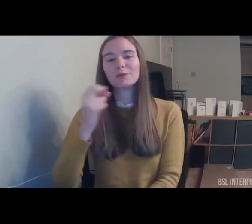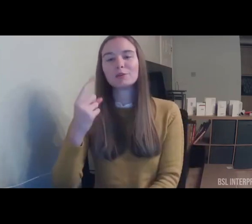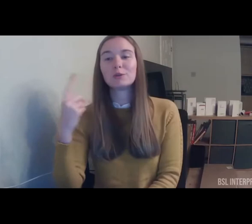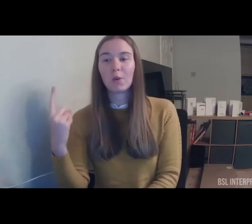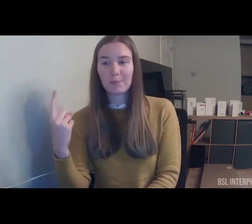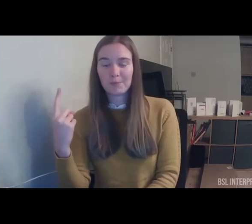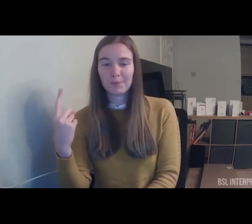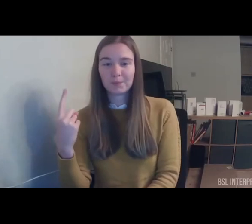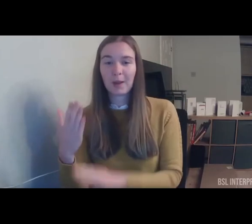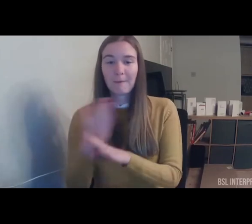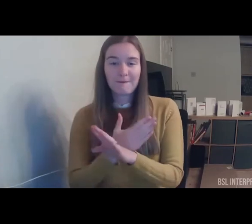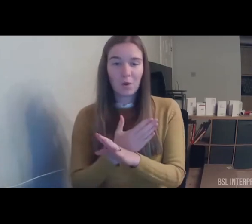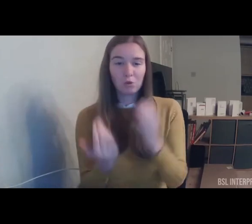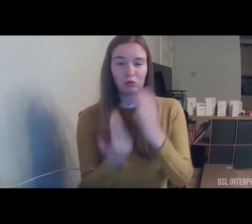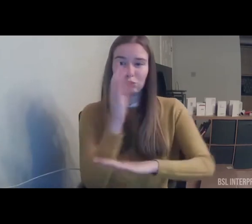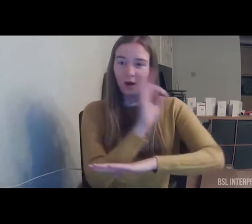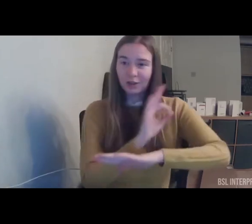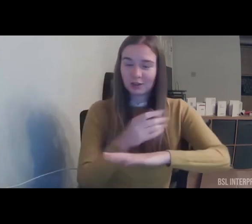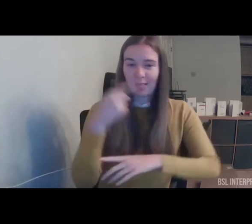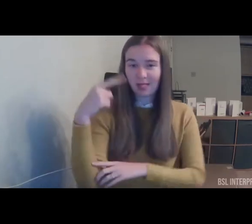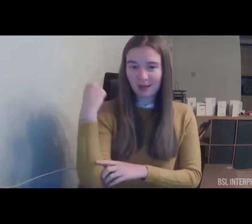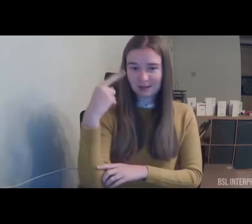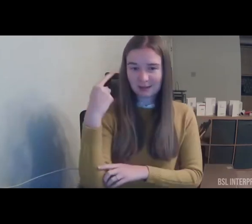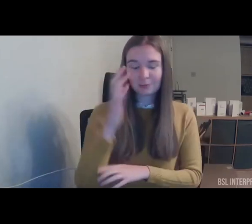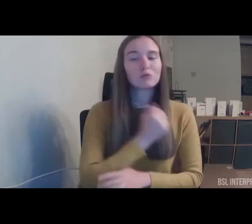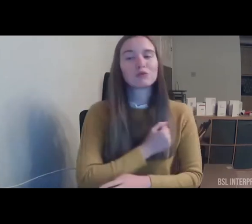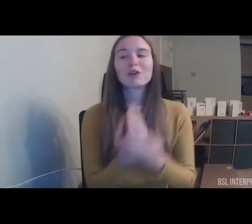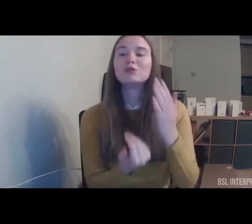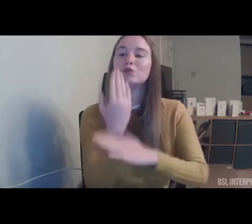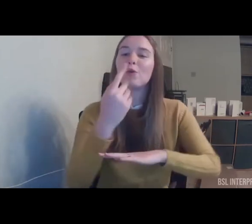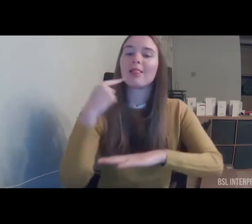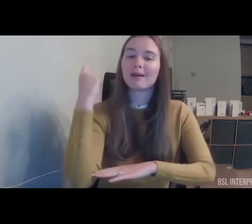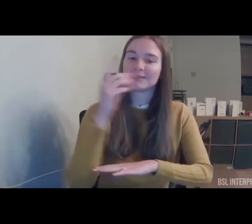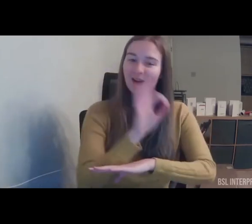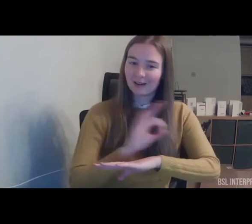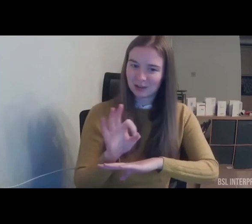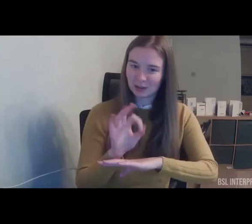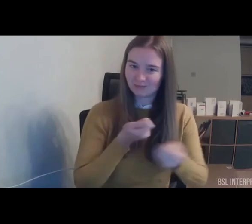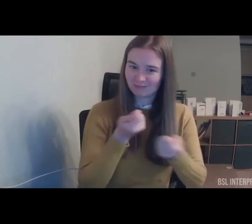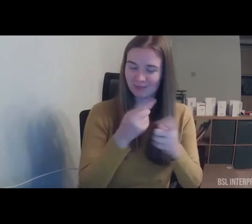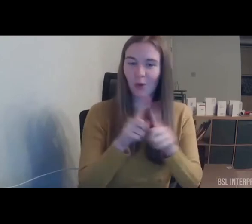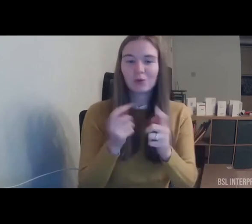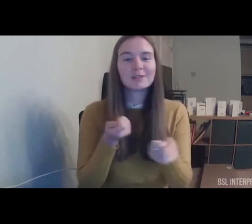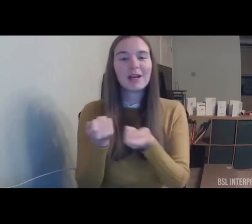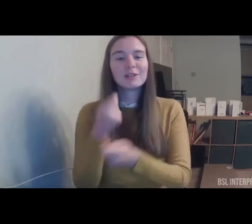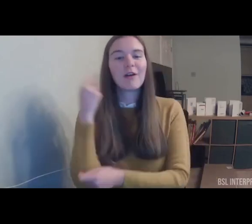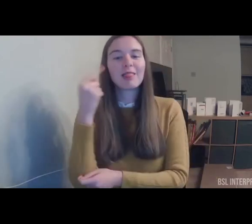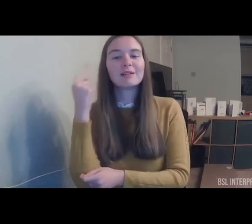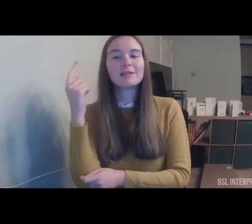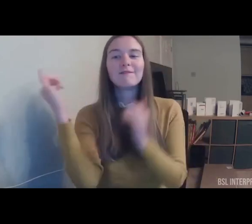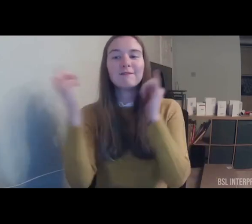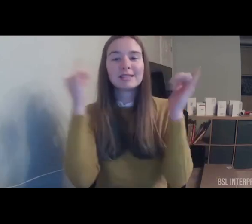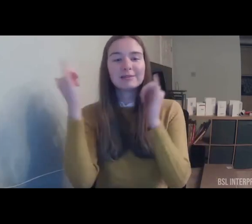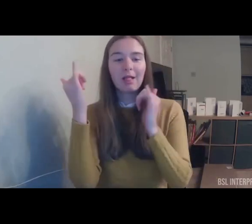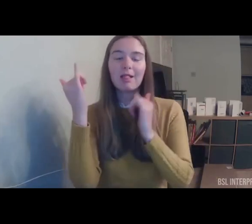Director of New Architecture London, New London Architecture even, and the Director of the London Festival of Architecture for five years.